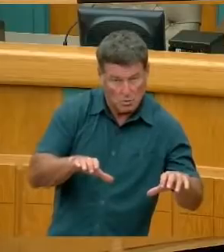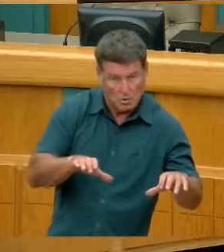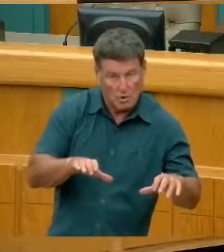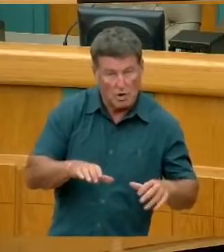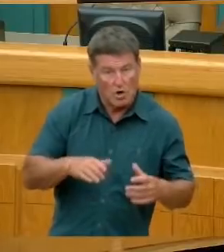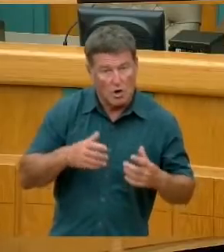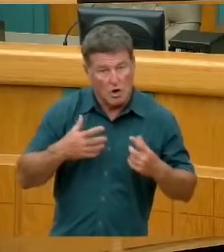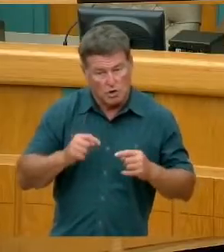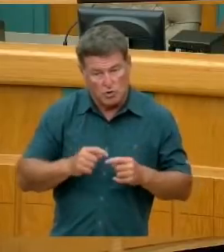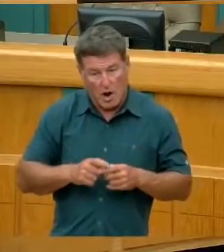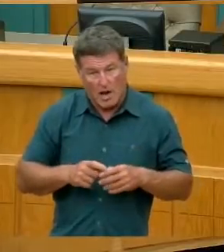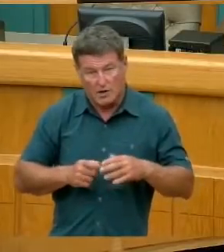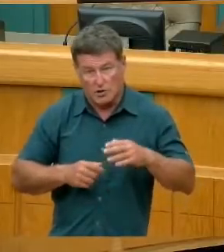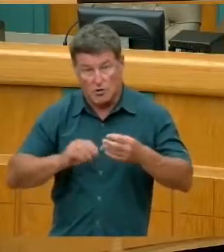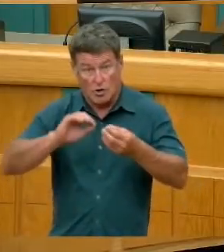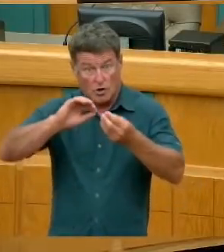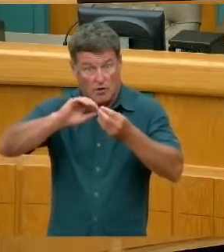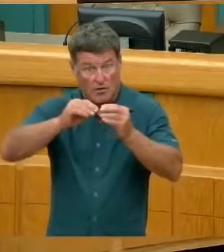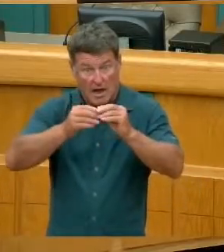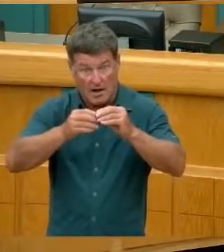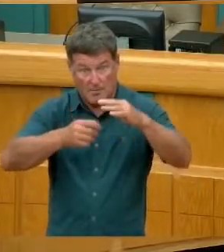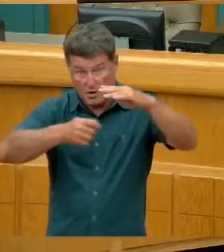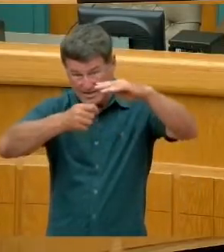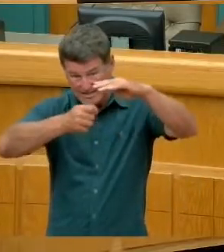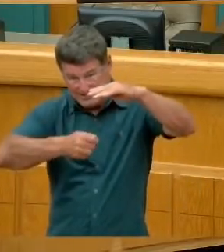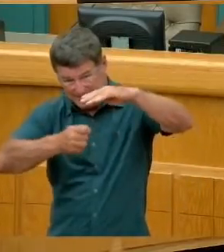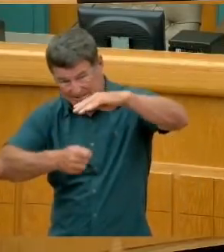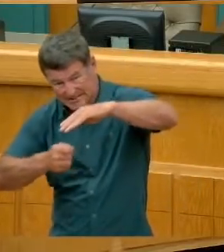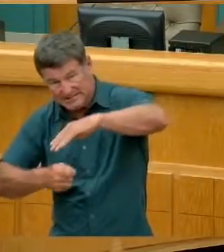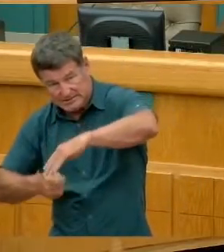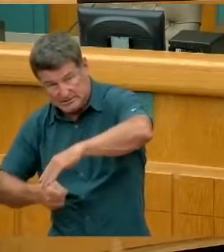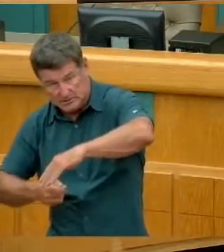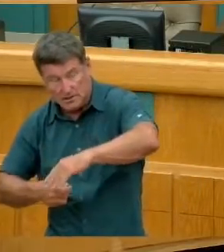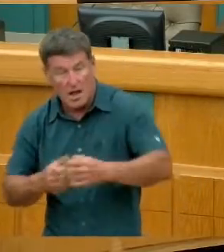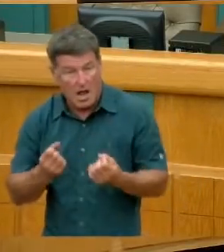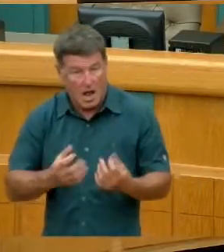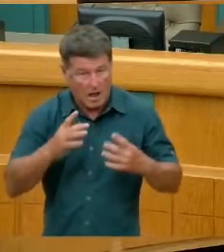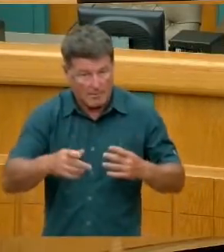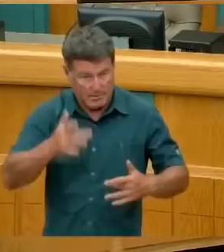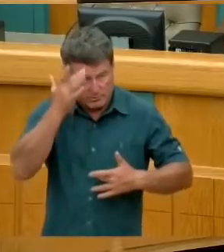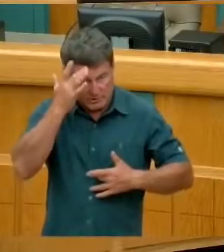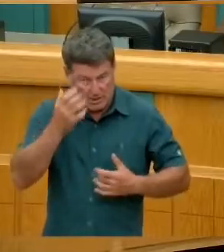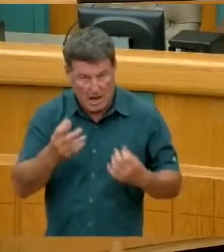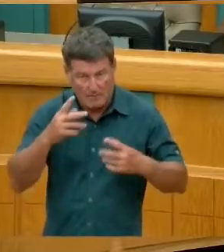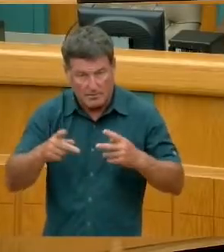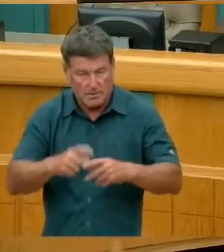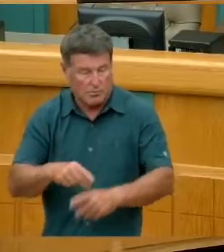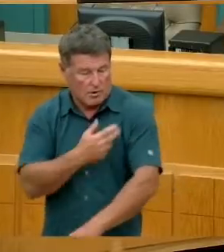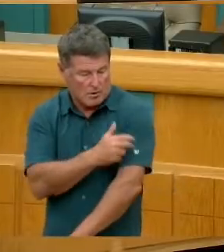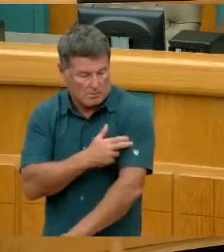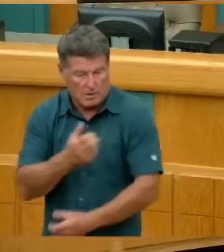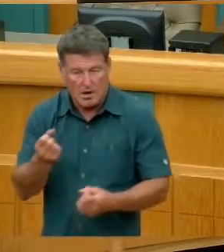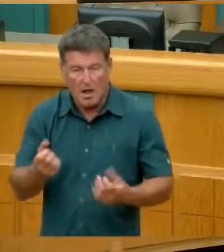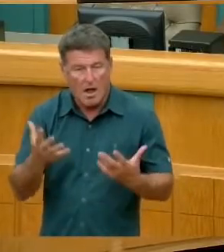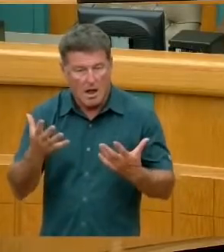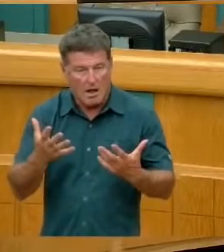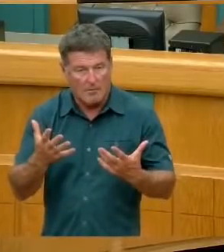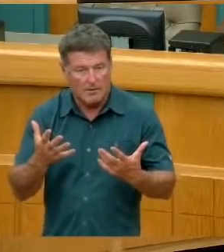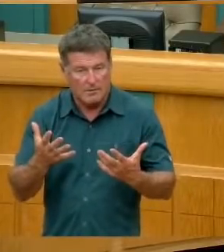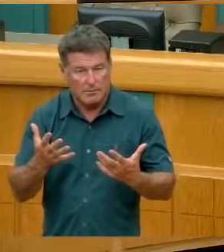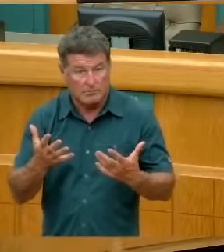are really focused on lowering these infections, hospitalizations, and deaths. And